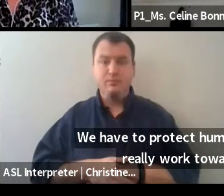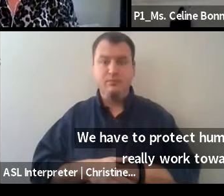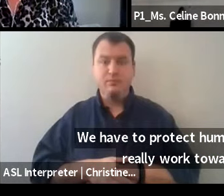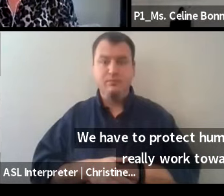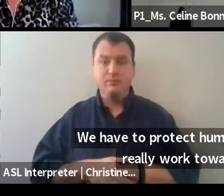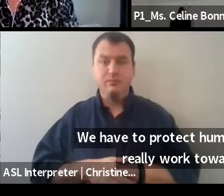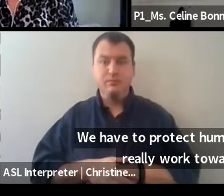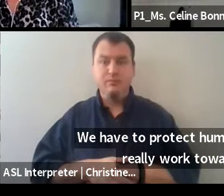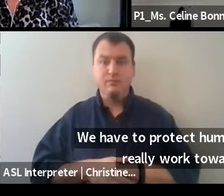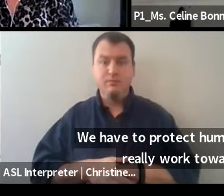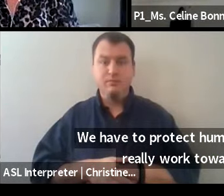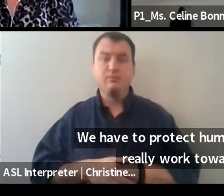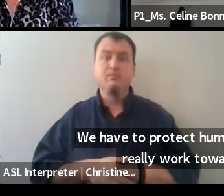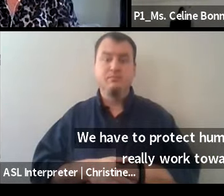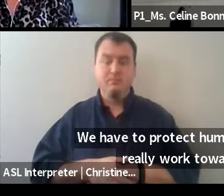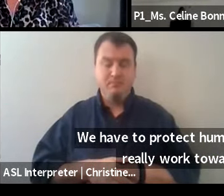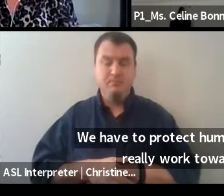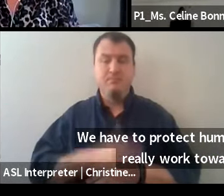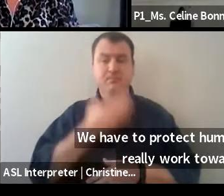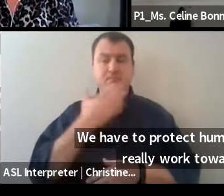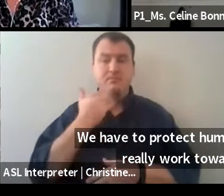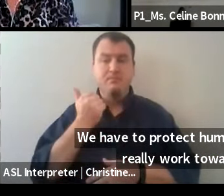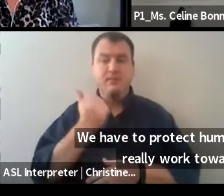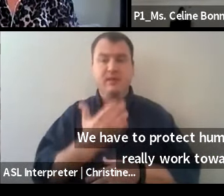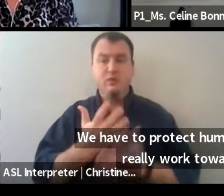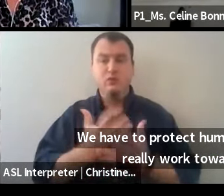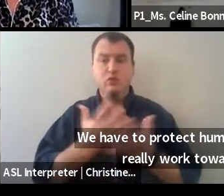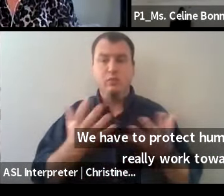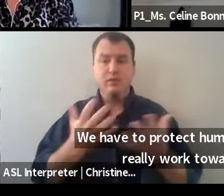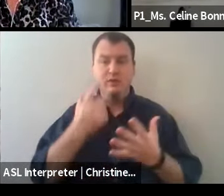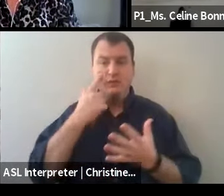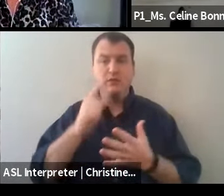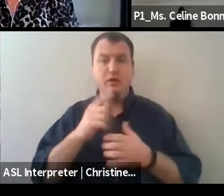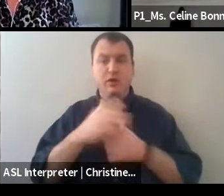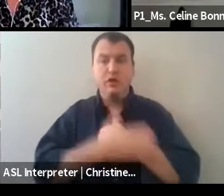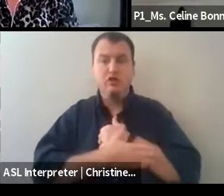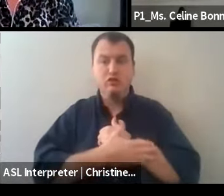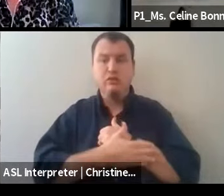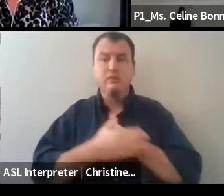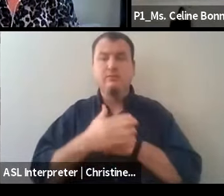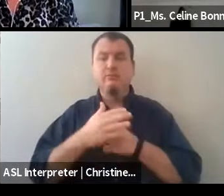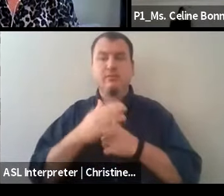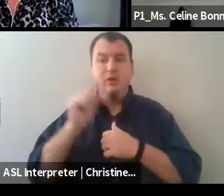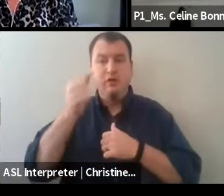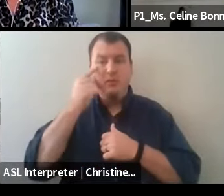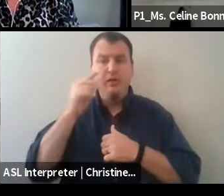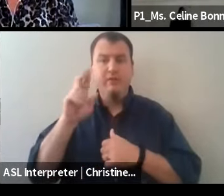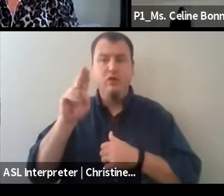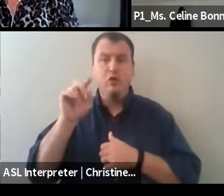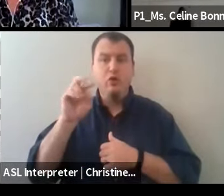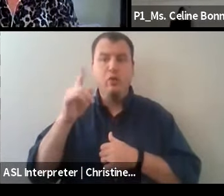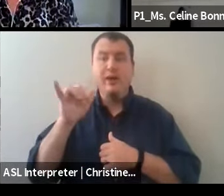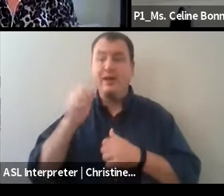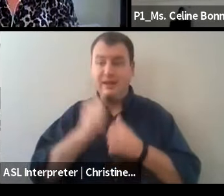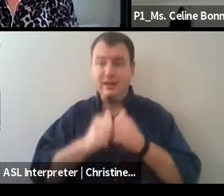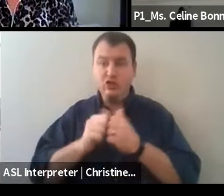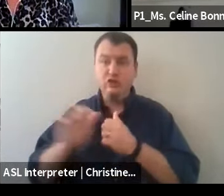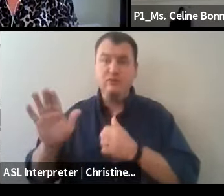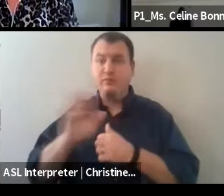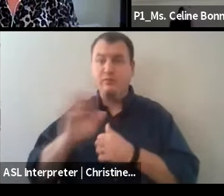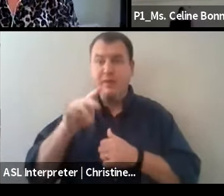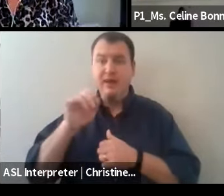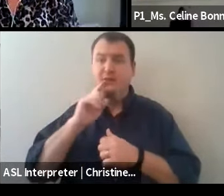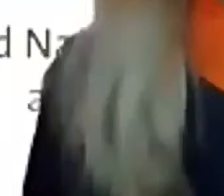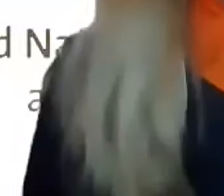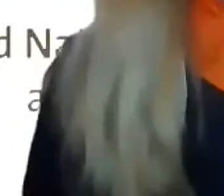Thank you so much to the government of Uruguay, and indeed to each of our panelists from across the world, from